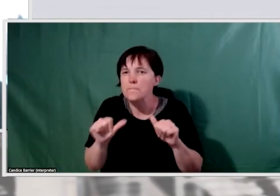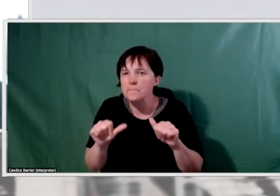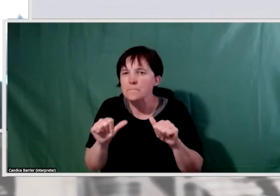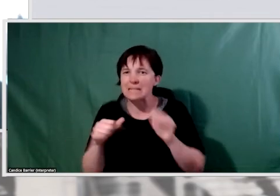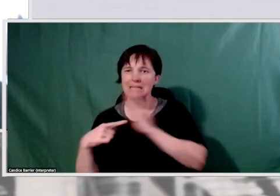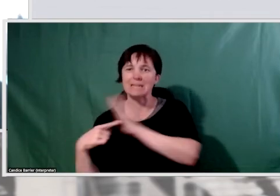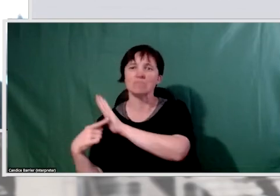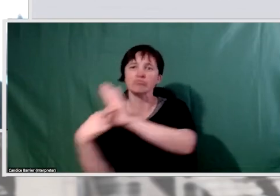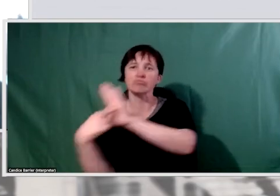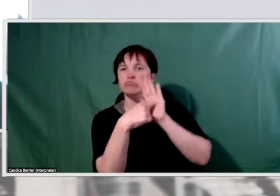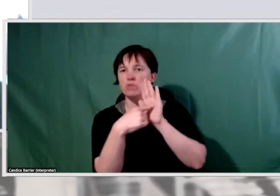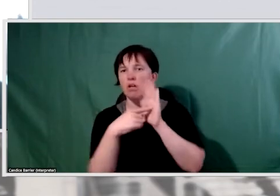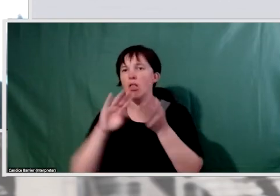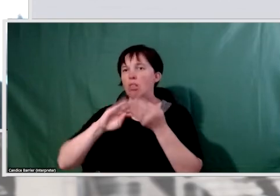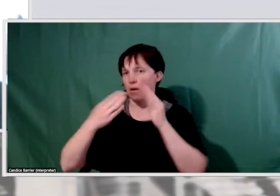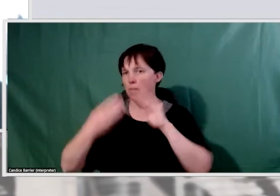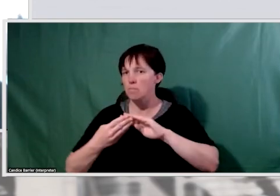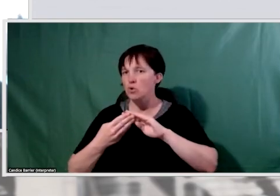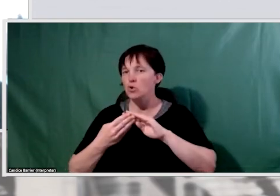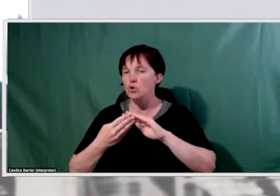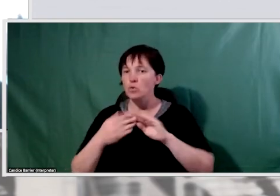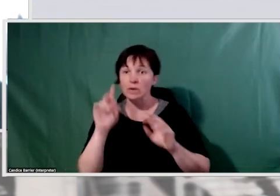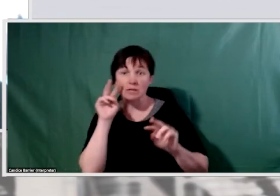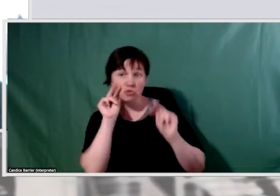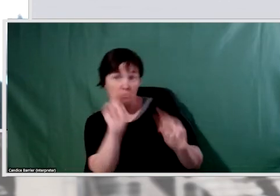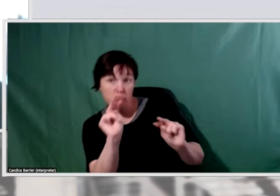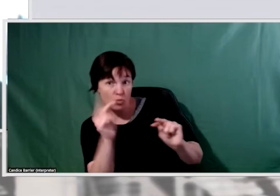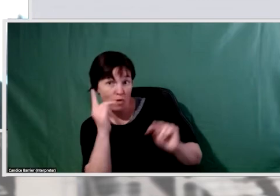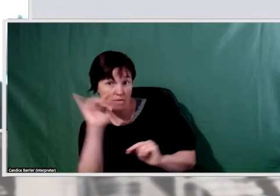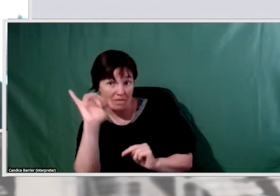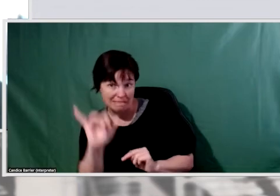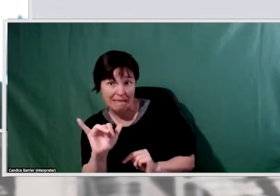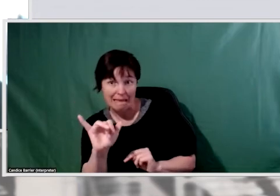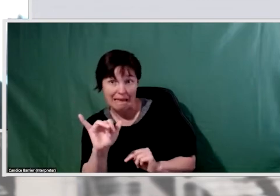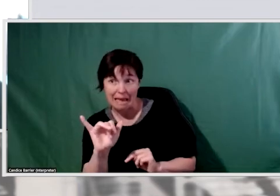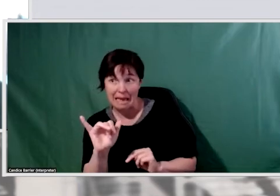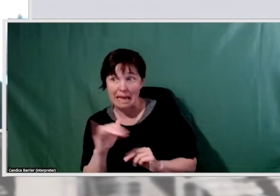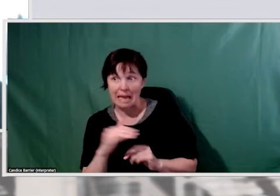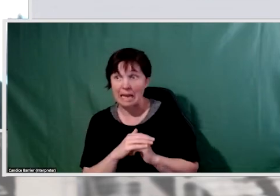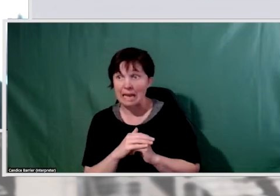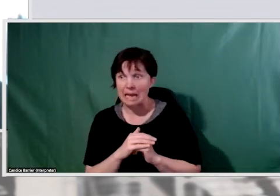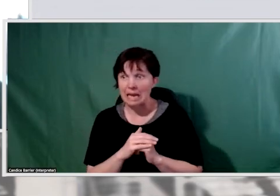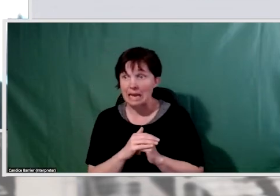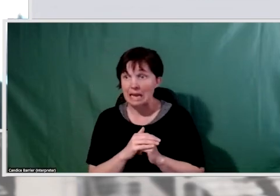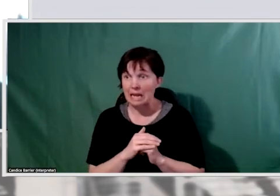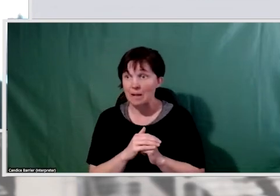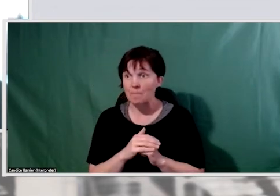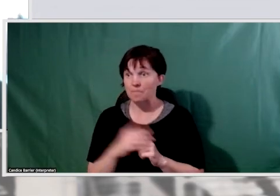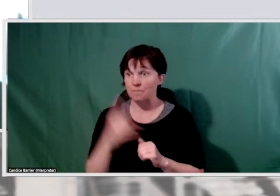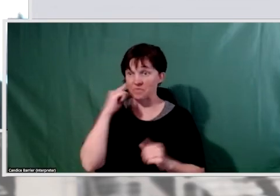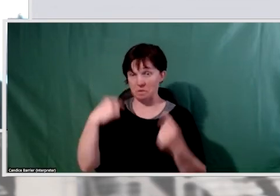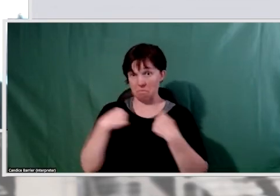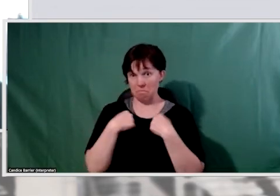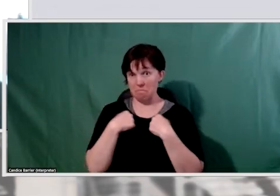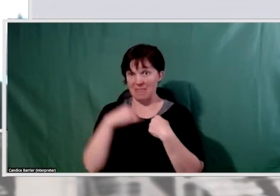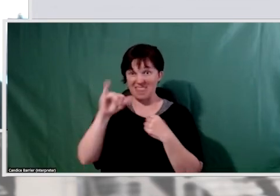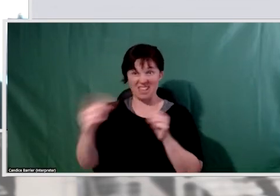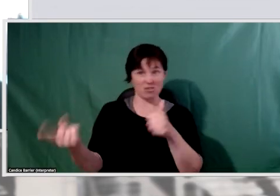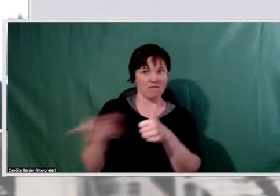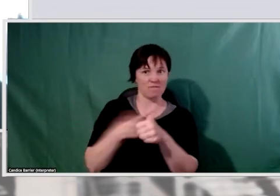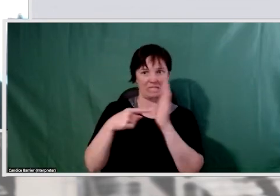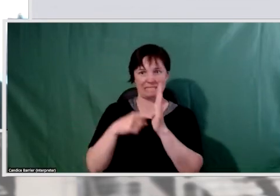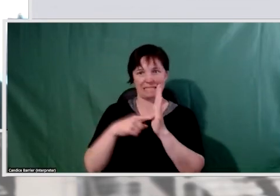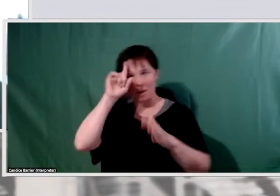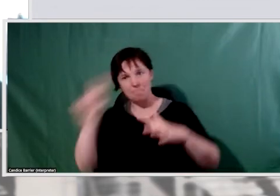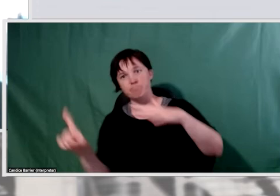this to the community. This is one to watch for sure. I don't know if Chris, if that sounds right. That to me is the first example that came, and it's an